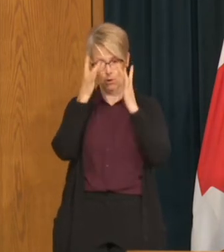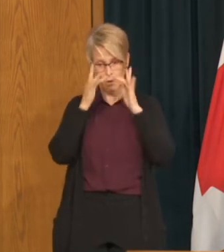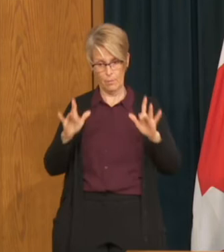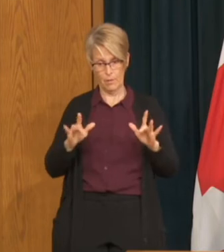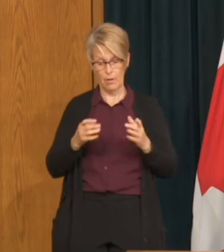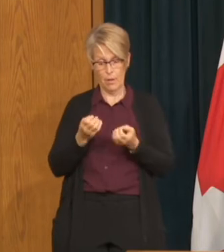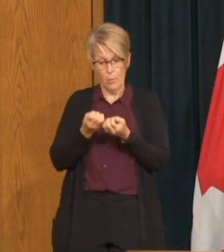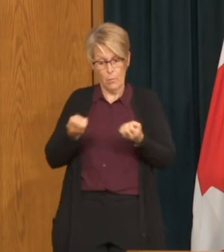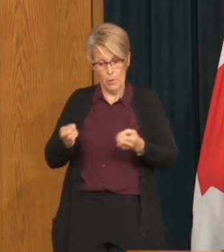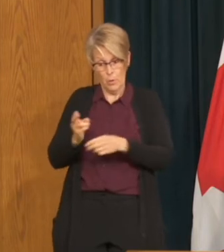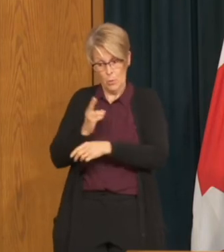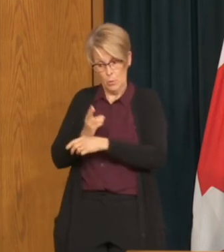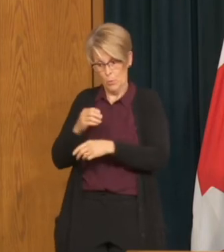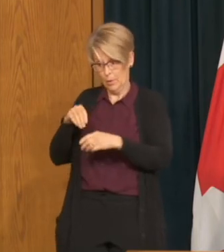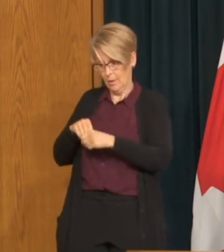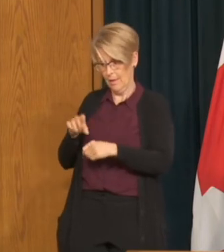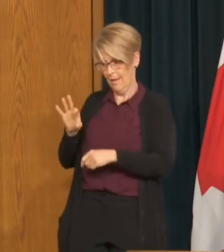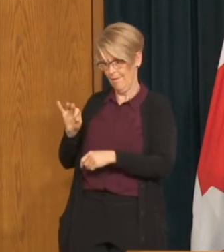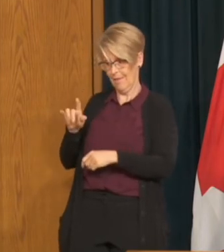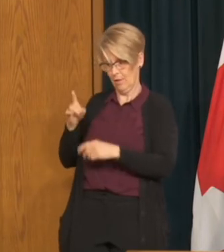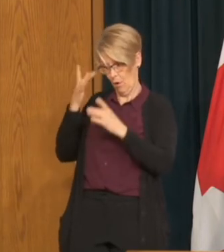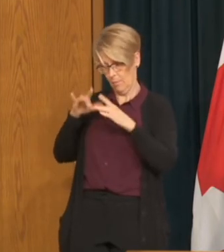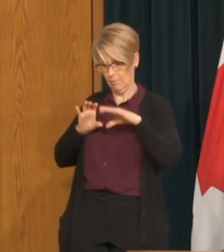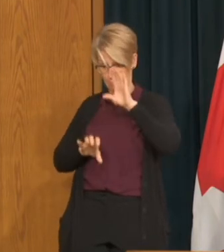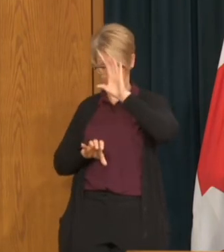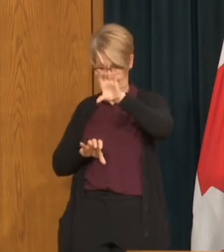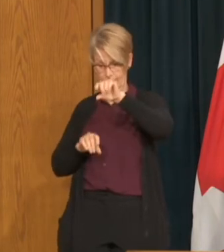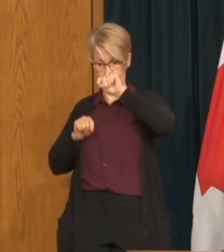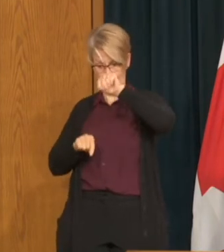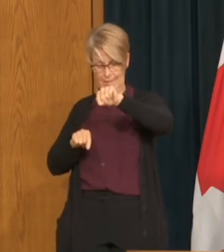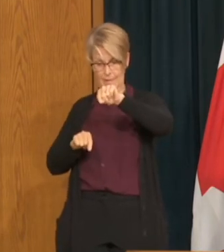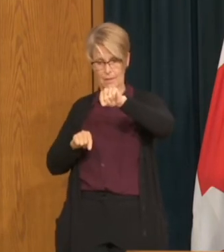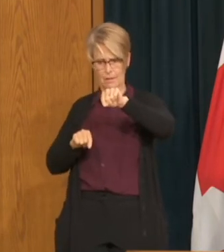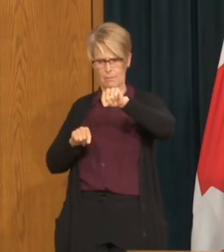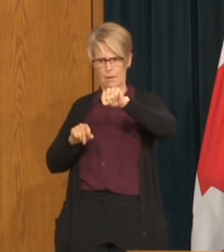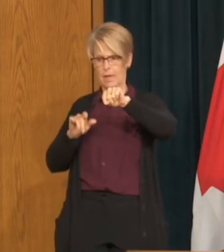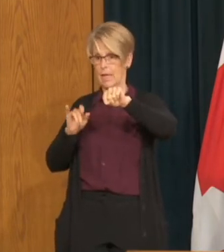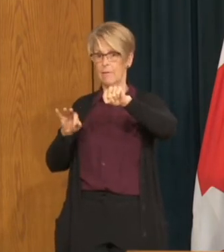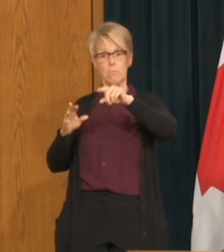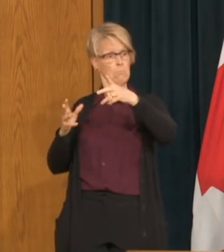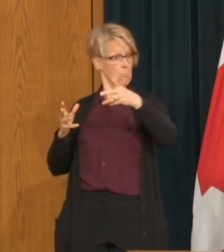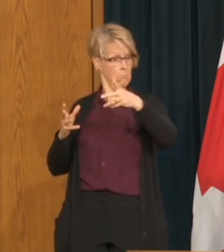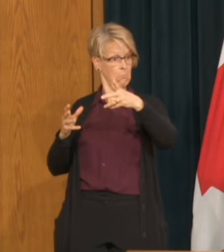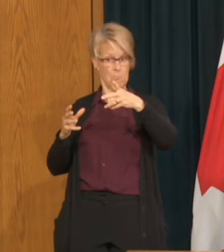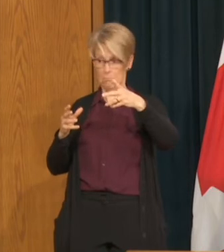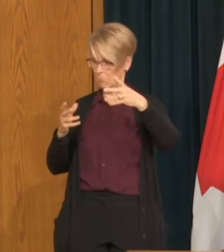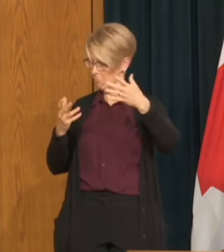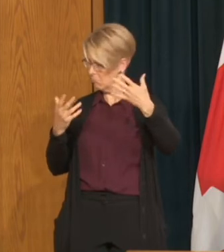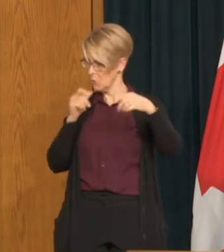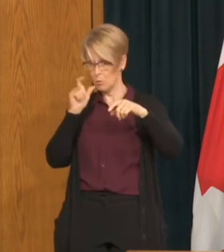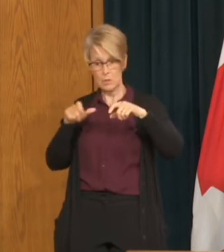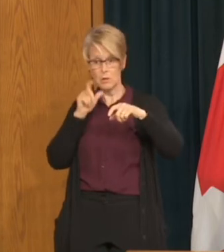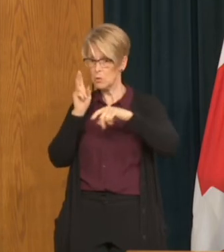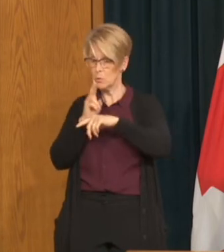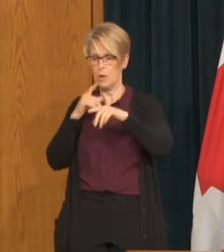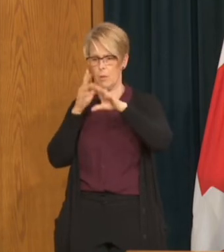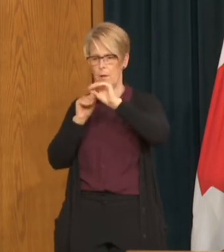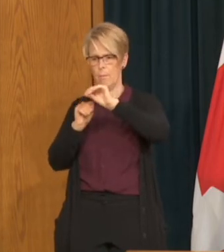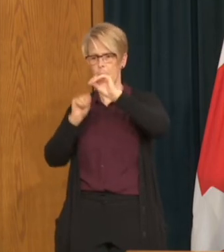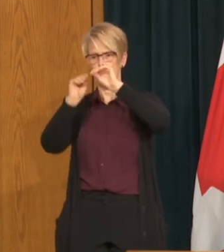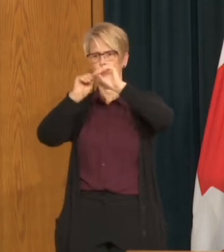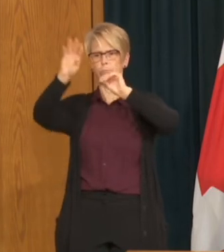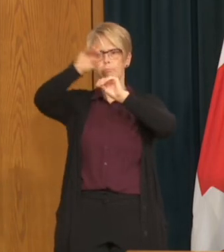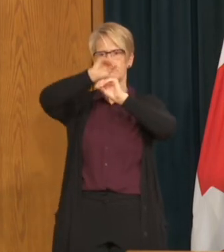be used in a field hospital is the same type of equipment that would be used in a normal hospital. So as the minister has already outlined, is we would be